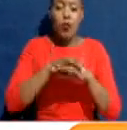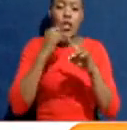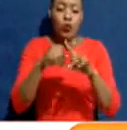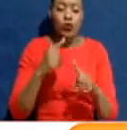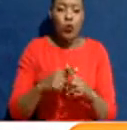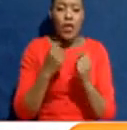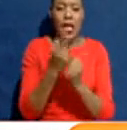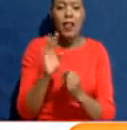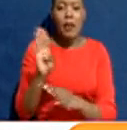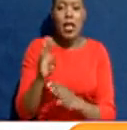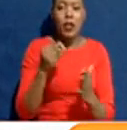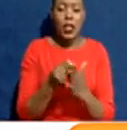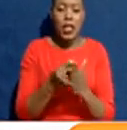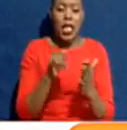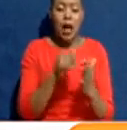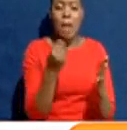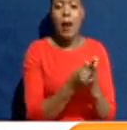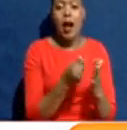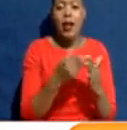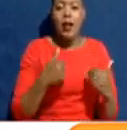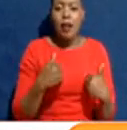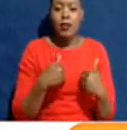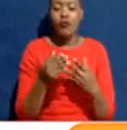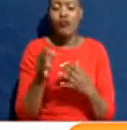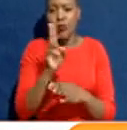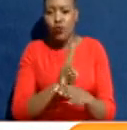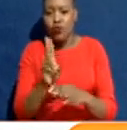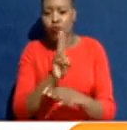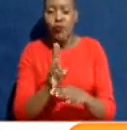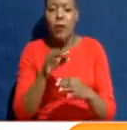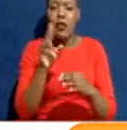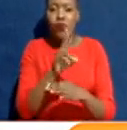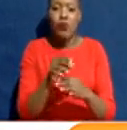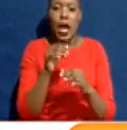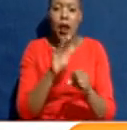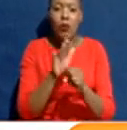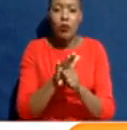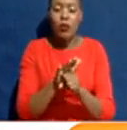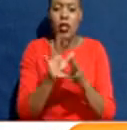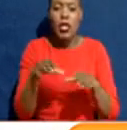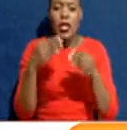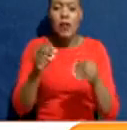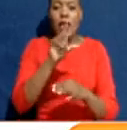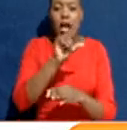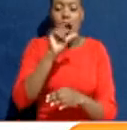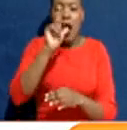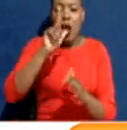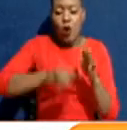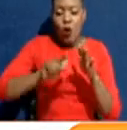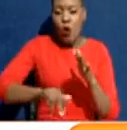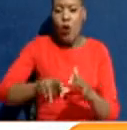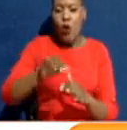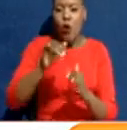billion shillings. This money has been revolving within the fund, providing low interest rate at 8% per